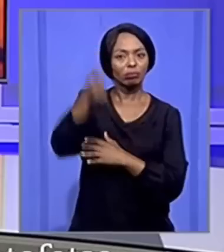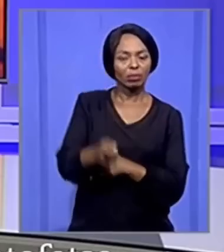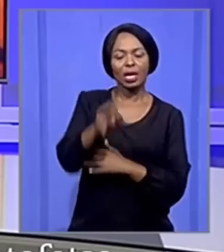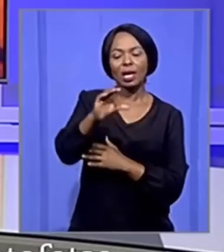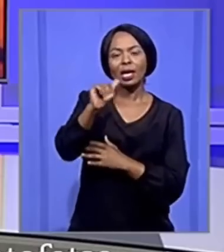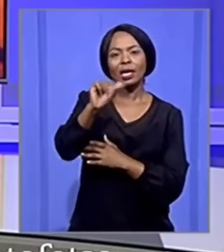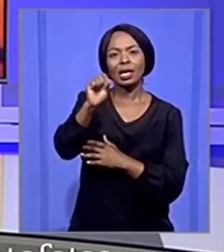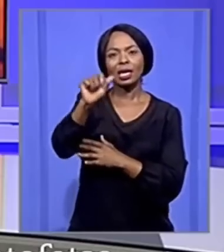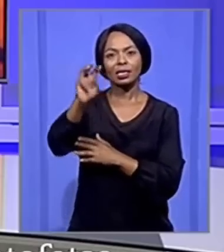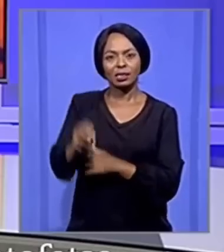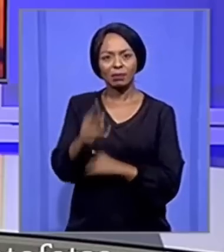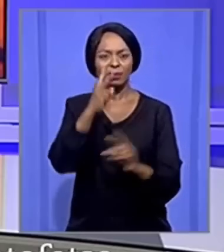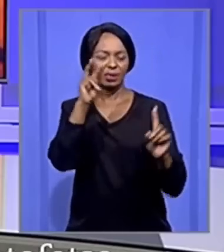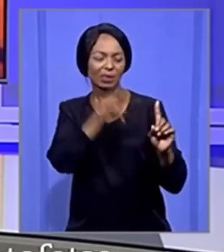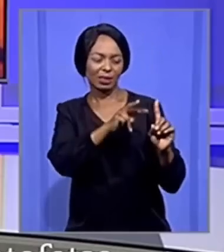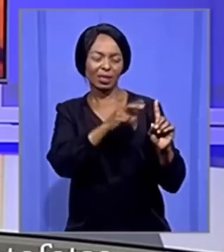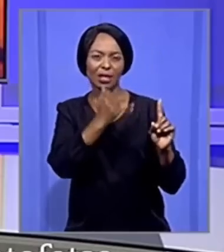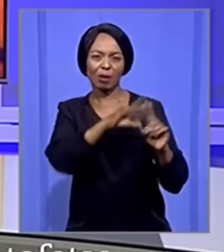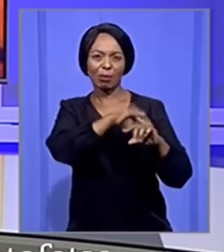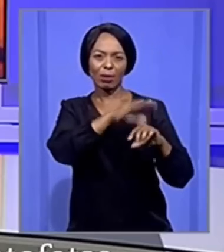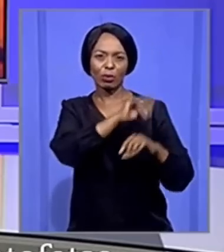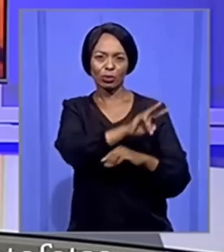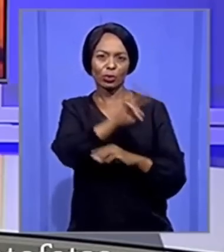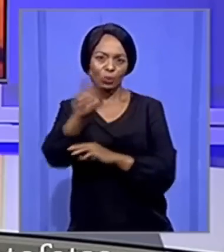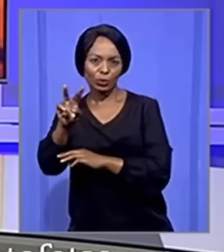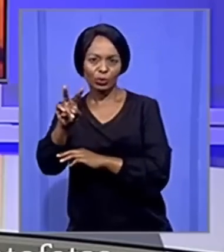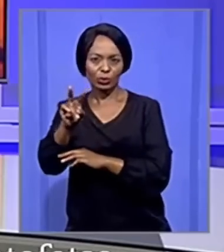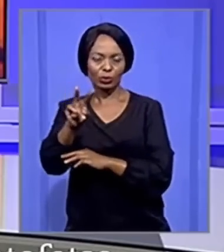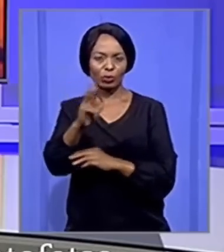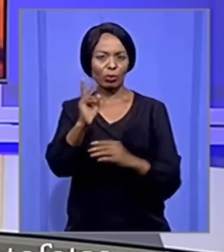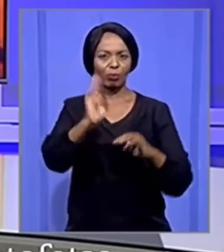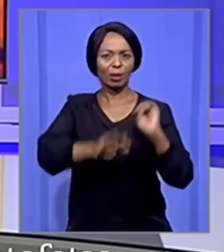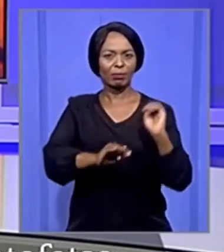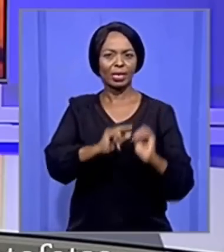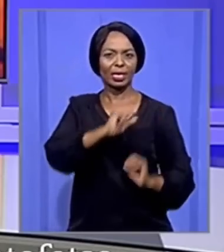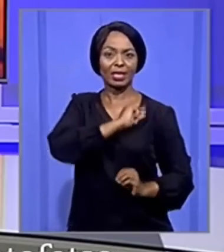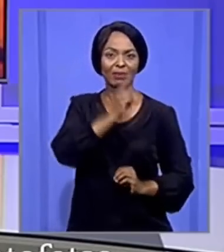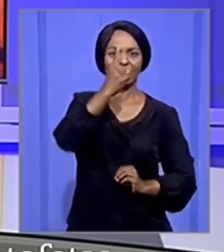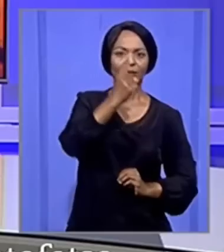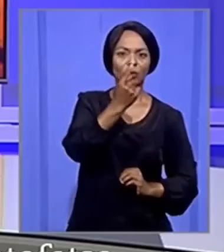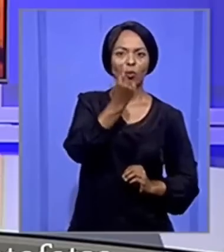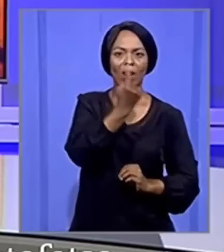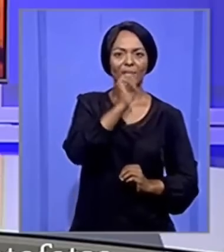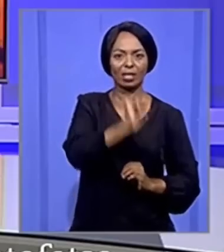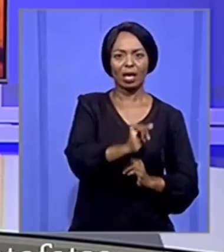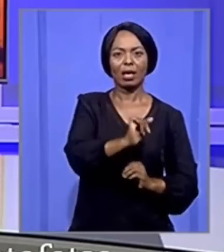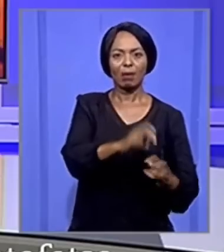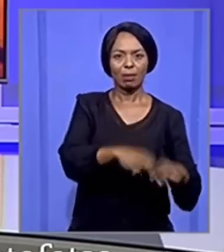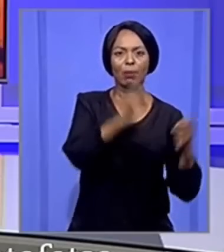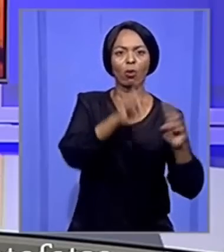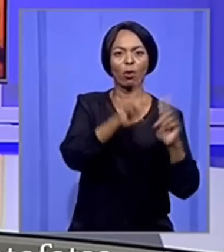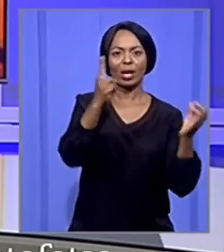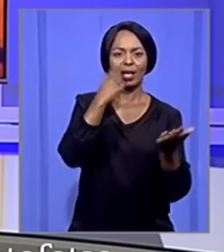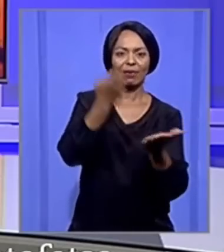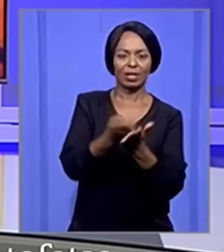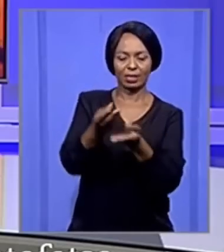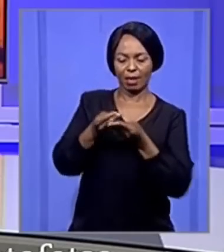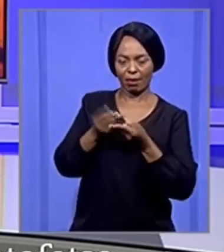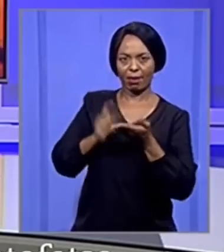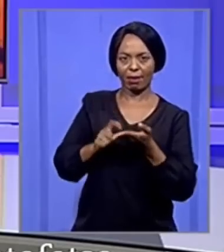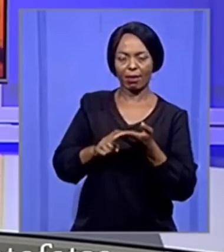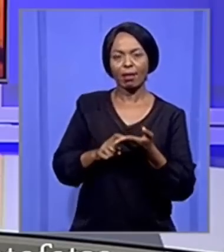Musa ga a bona Mkhwanazi wa dingwaga di le 22 molato mo kgetseng ya ntlha ya petelelo ka ntlha ya bopaki jo bo tlhaelang.